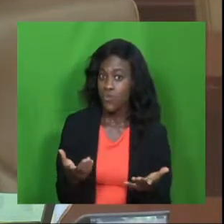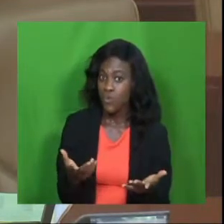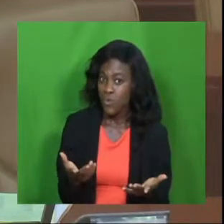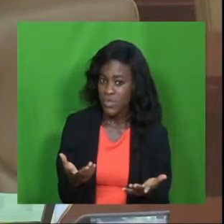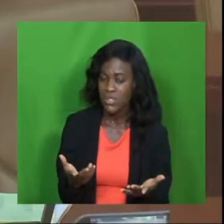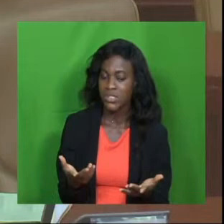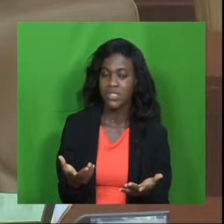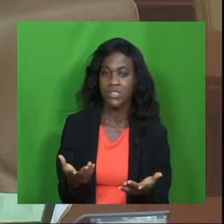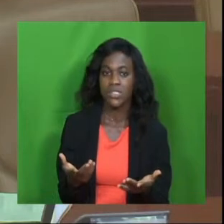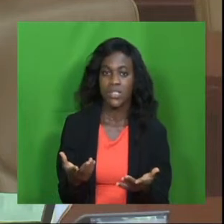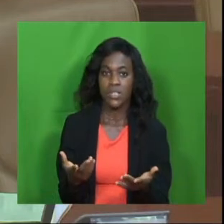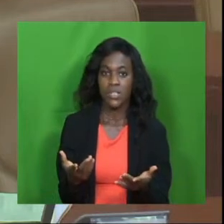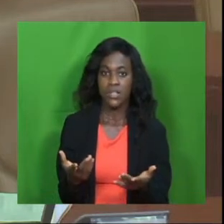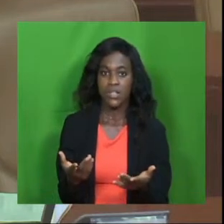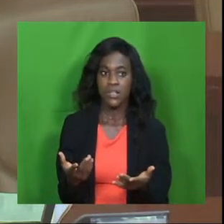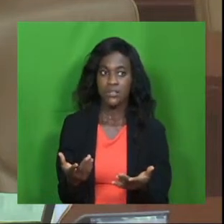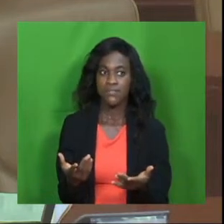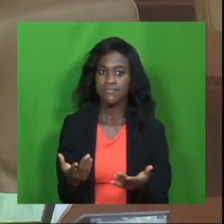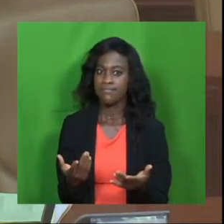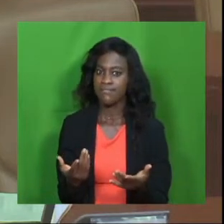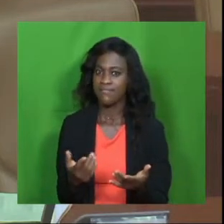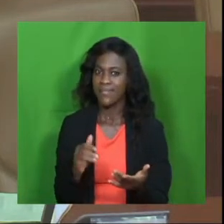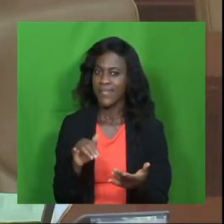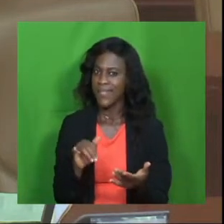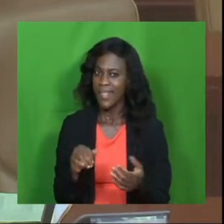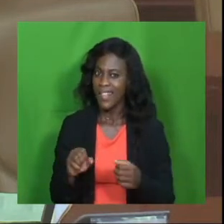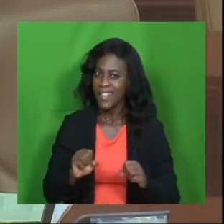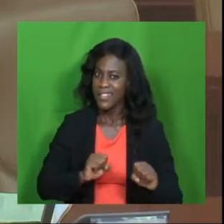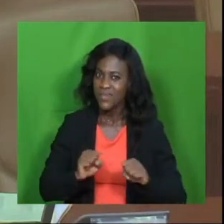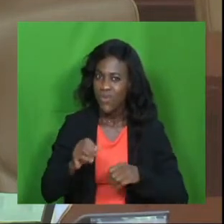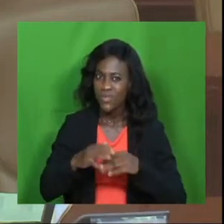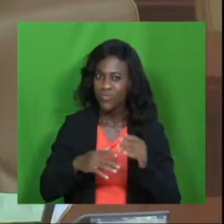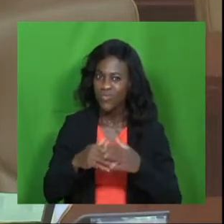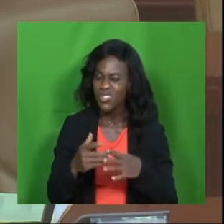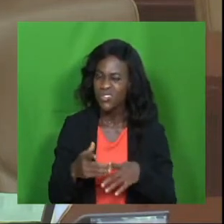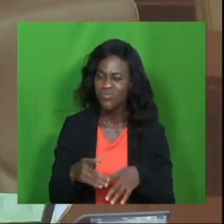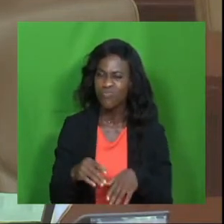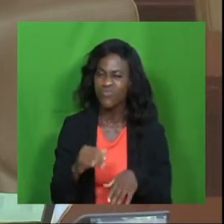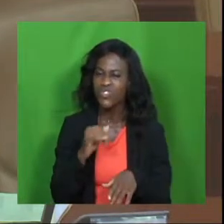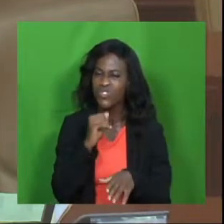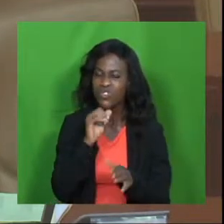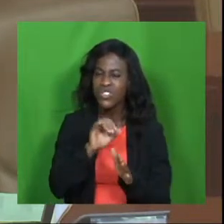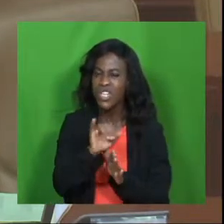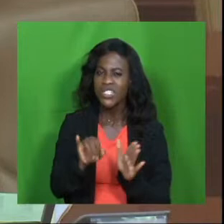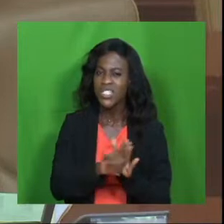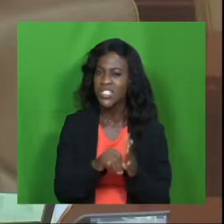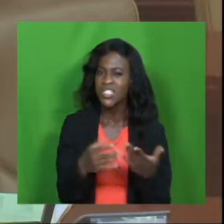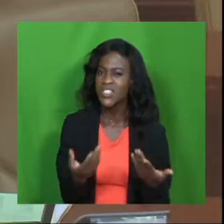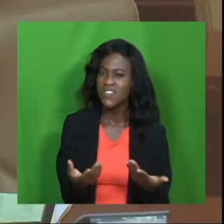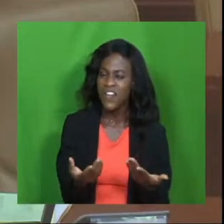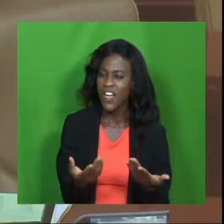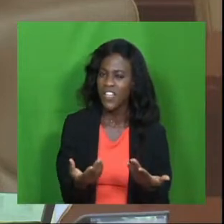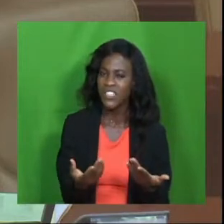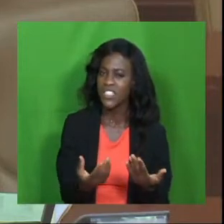fading out in developed countries. Indeed, our own soccer star,